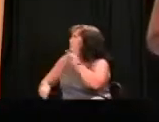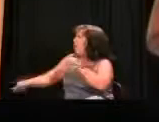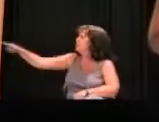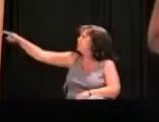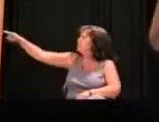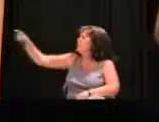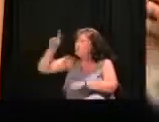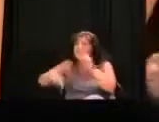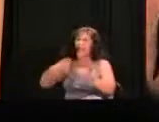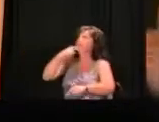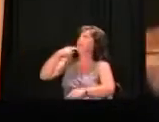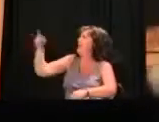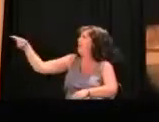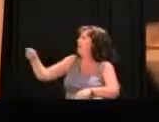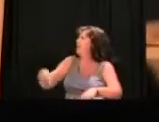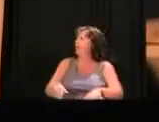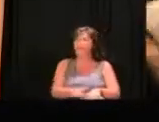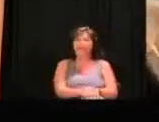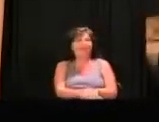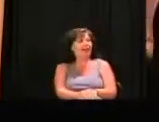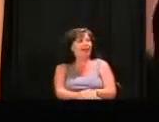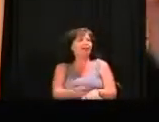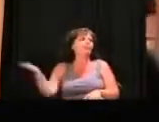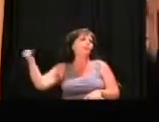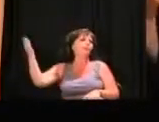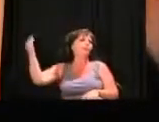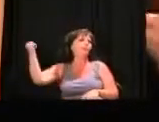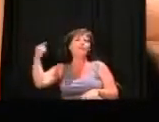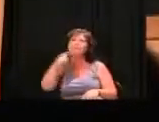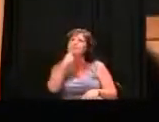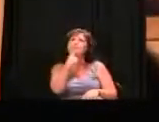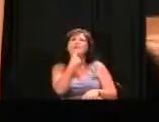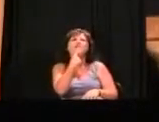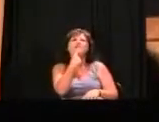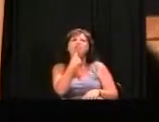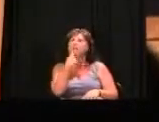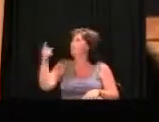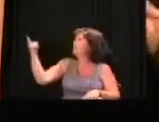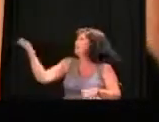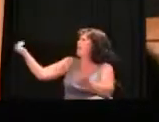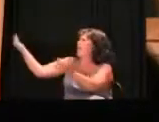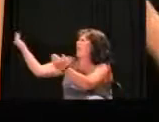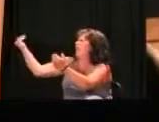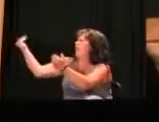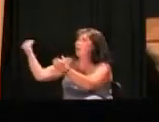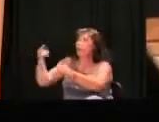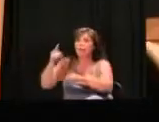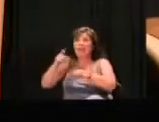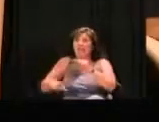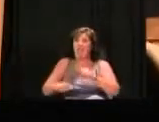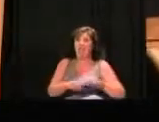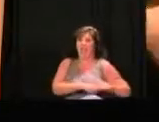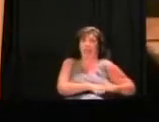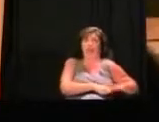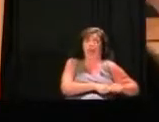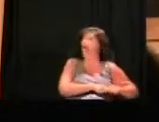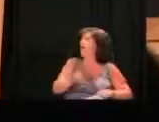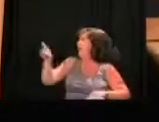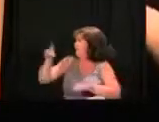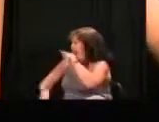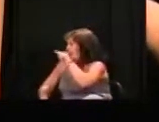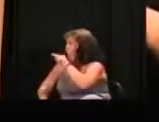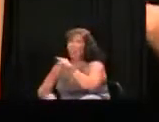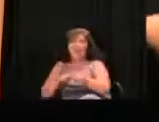fart. Don't be ridiculous. Say it. You can't say it. You not only can you not do it, you